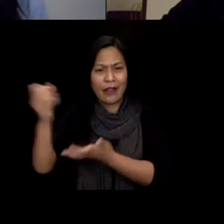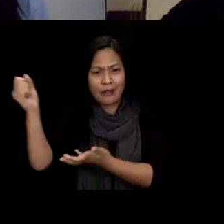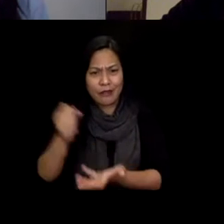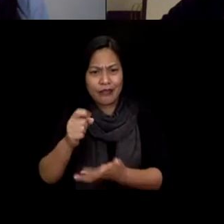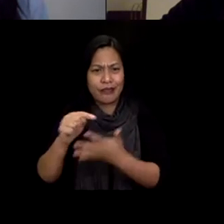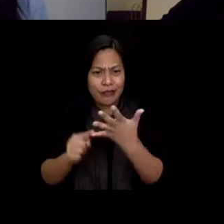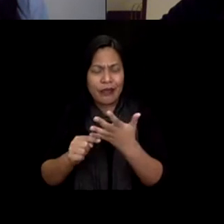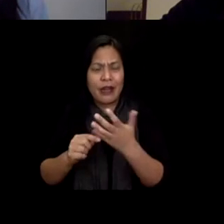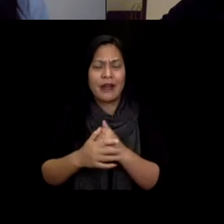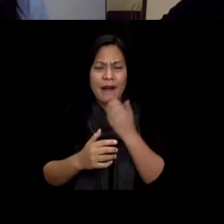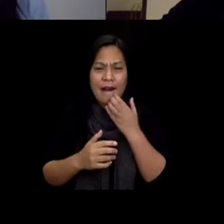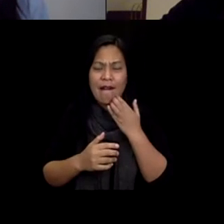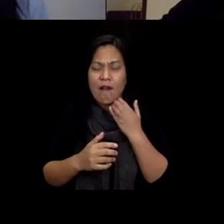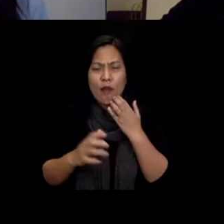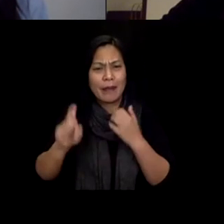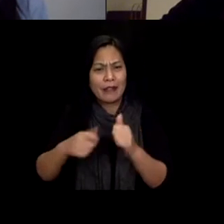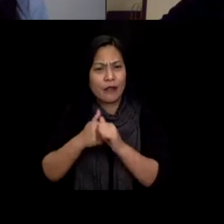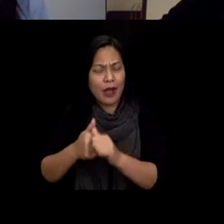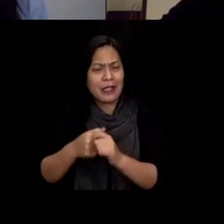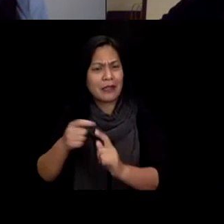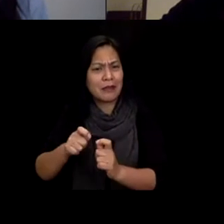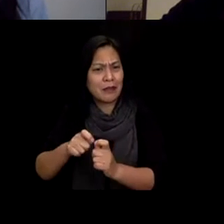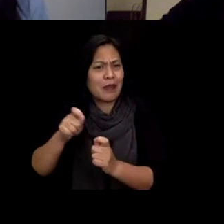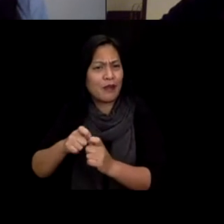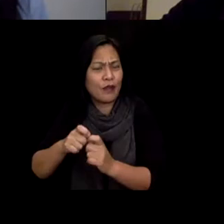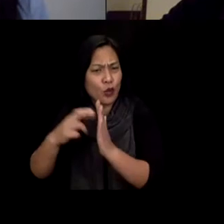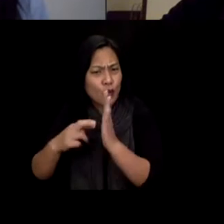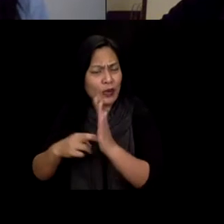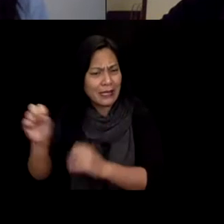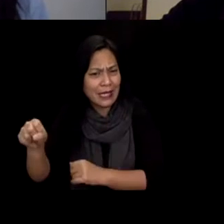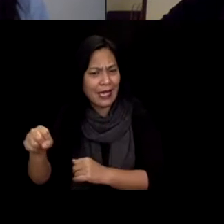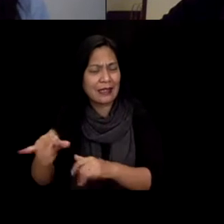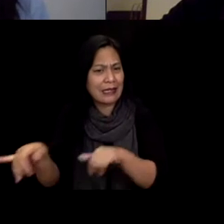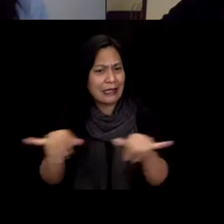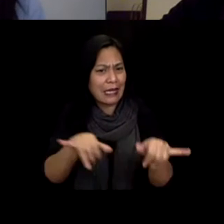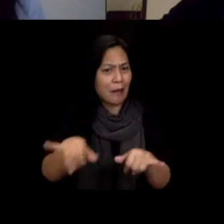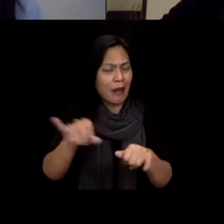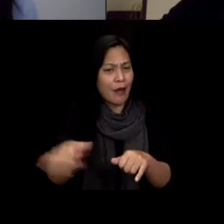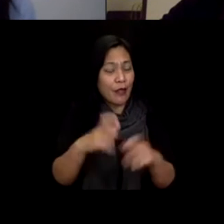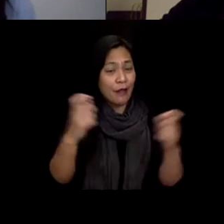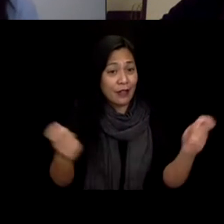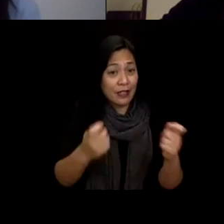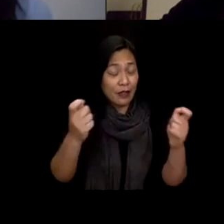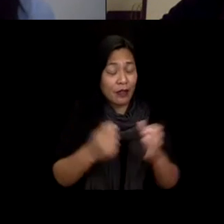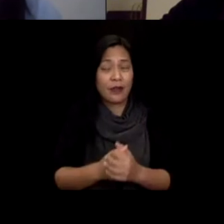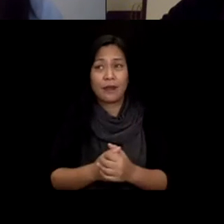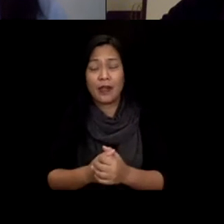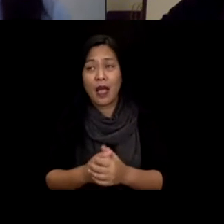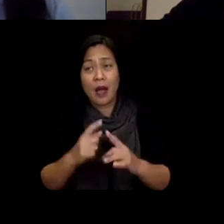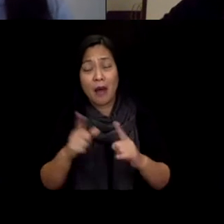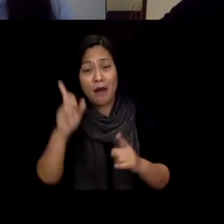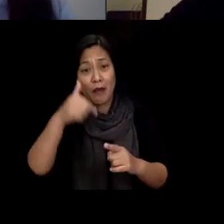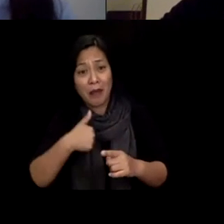like most festivals do. But like from my personal experience organizing the 2020 Bricks